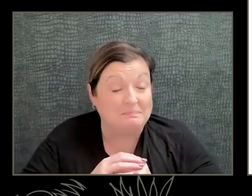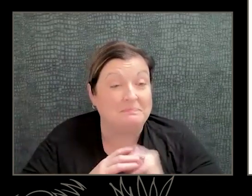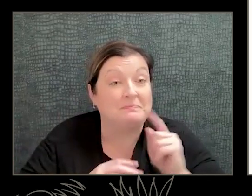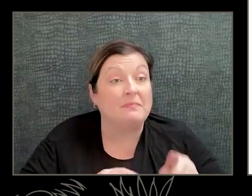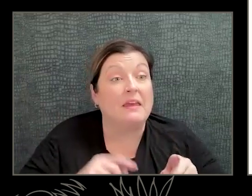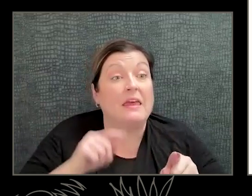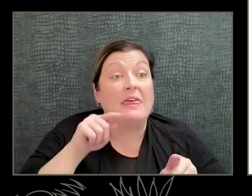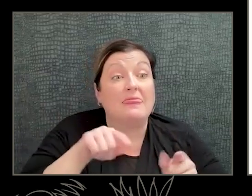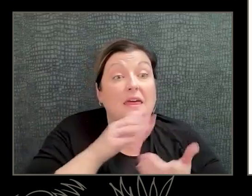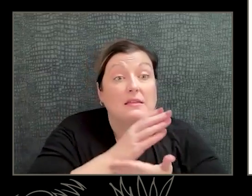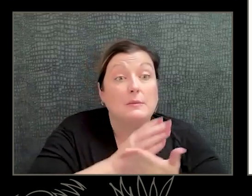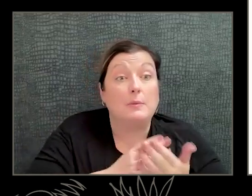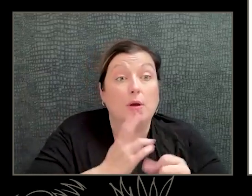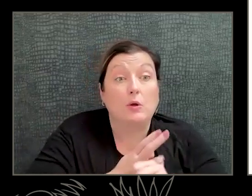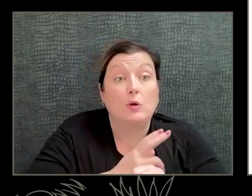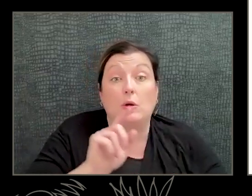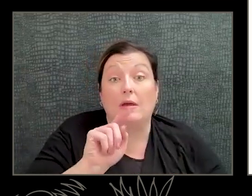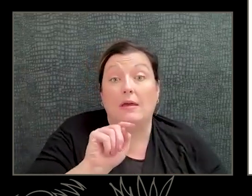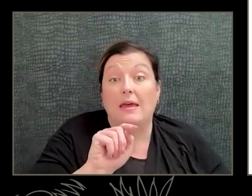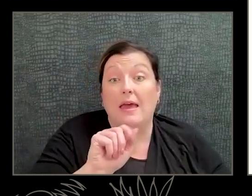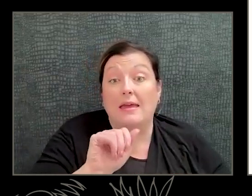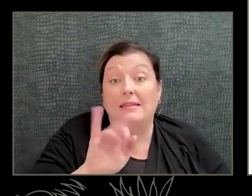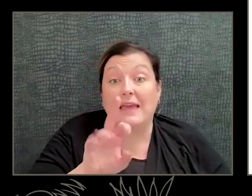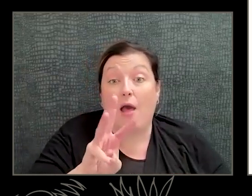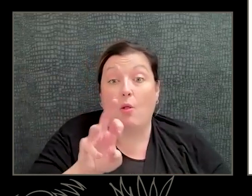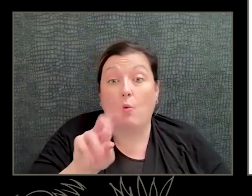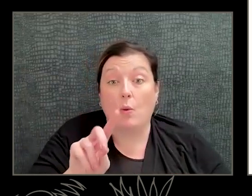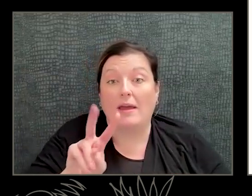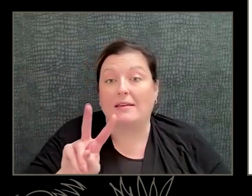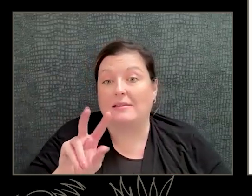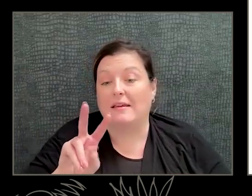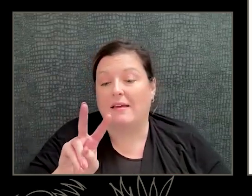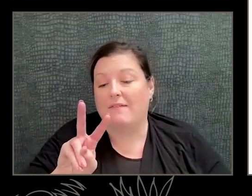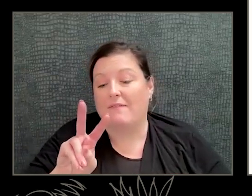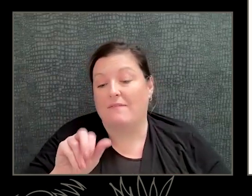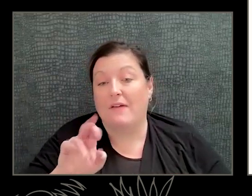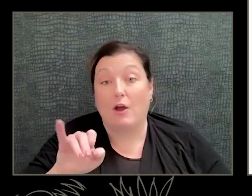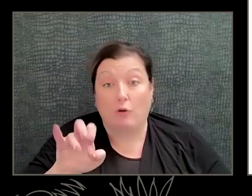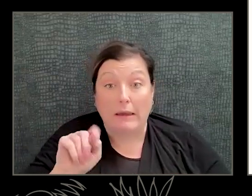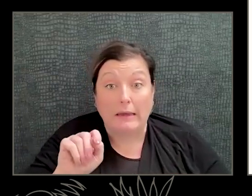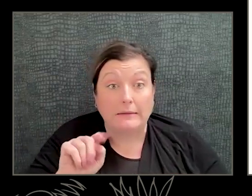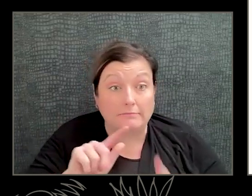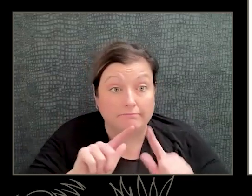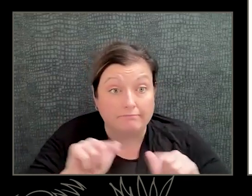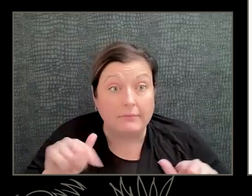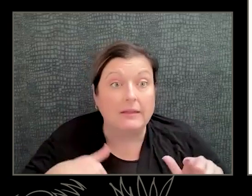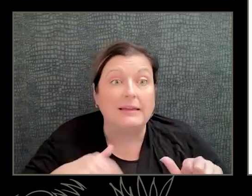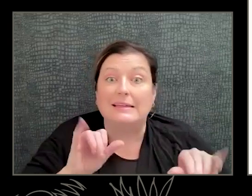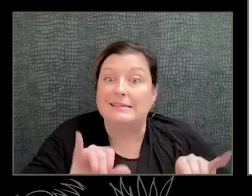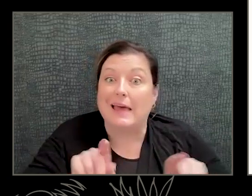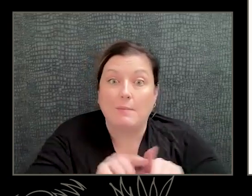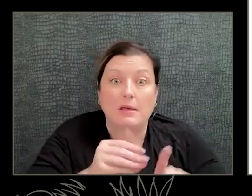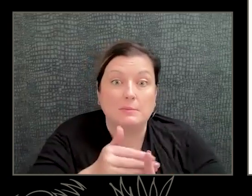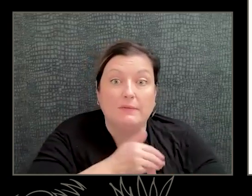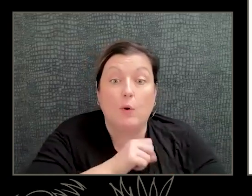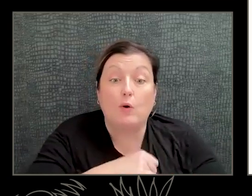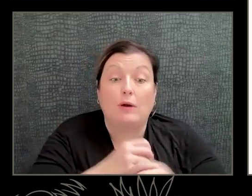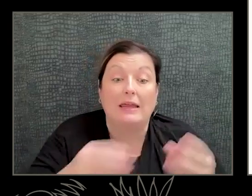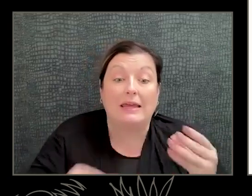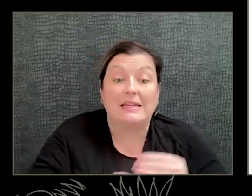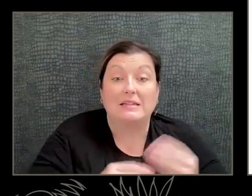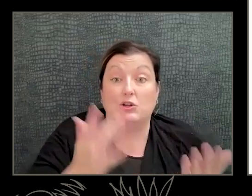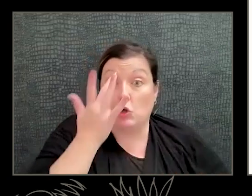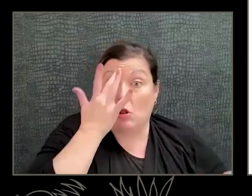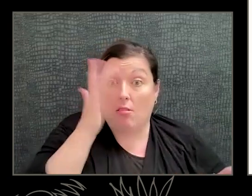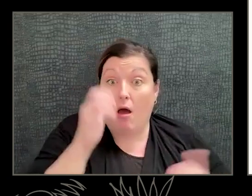I'm doing is using Tailwind variants to do the same thing that I was doing before, where I'm creating additional logic just to make